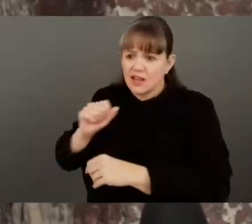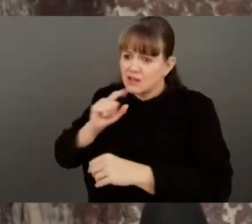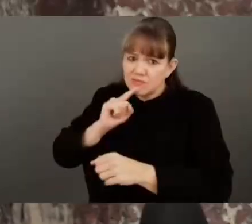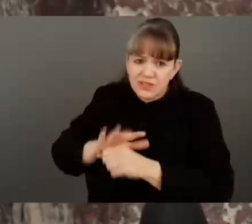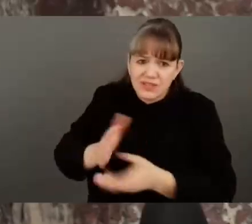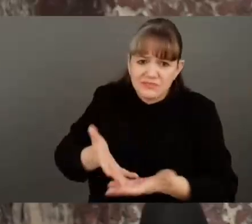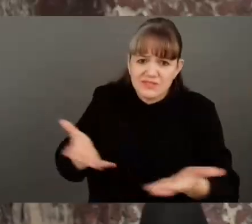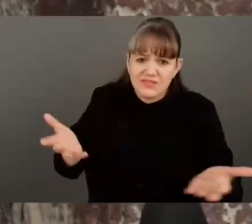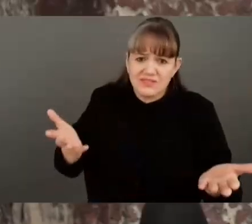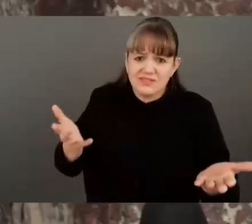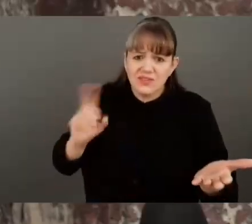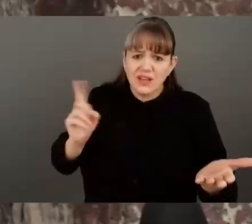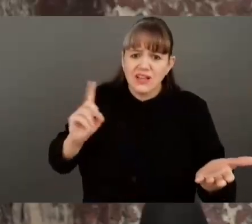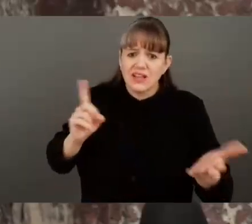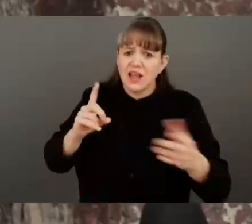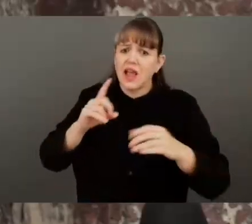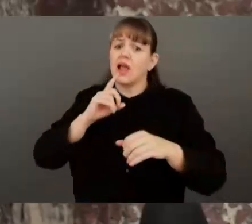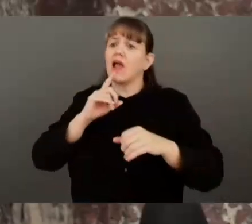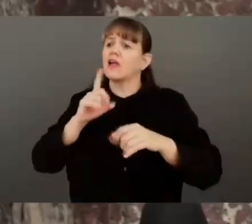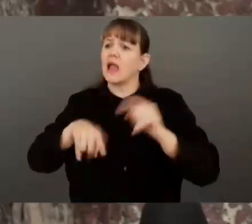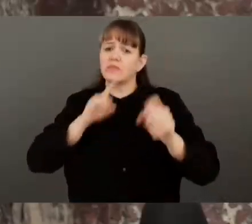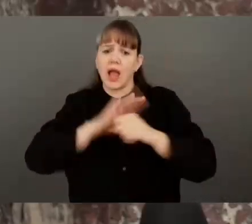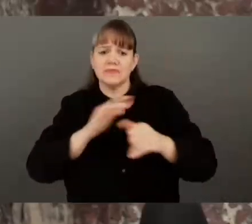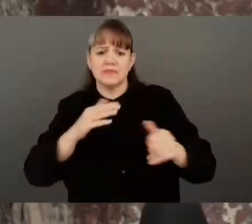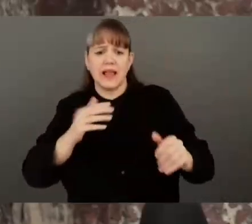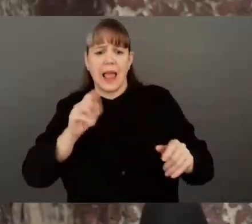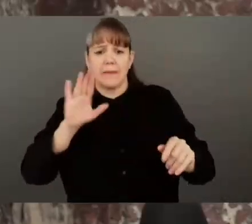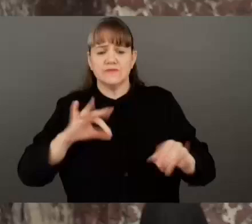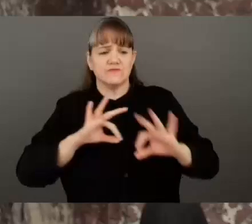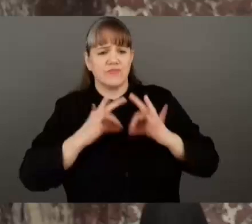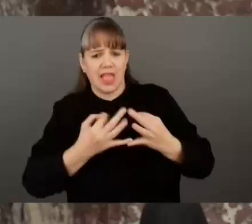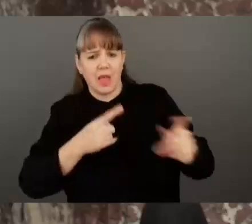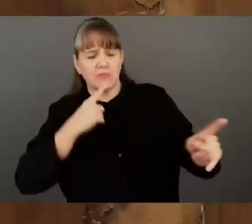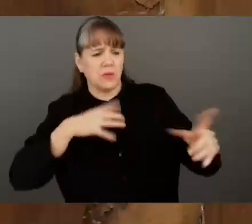senseless loss before Christmas? Yes or no?